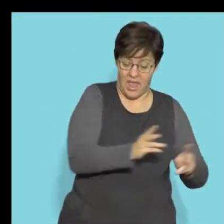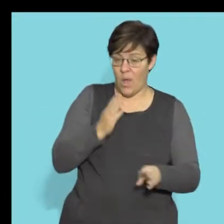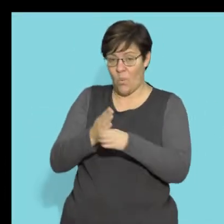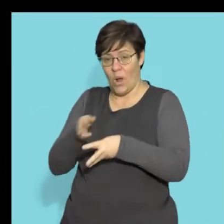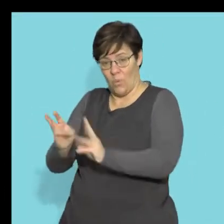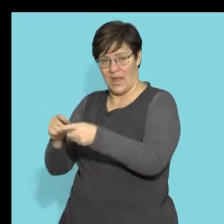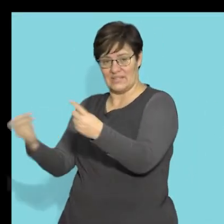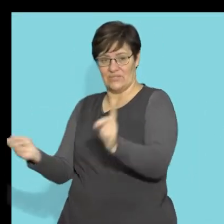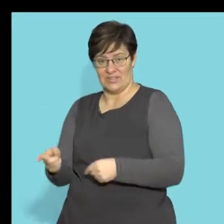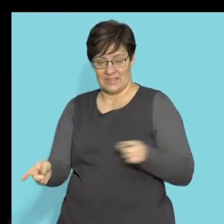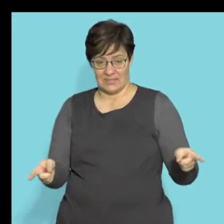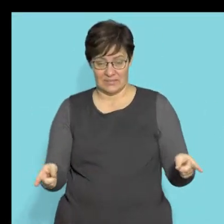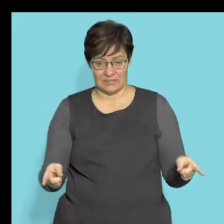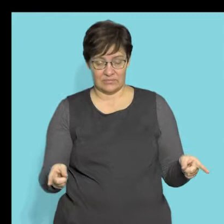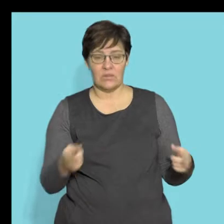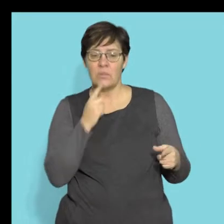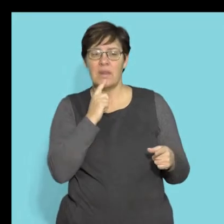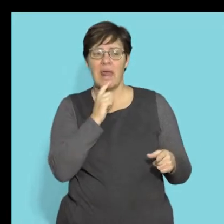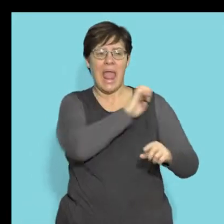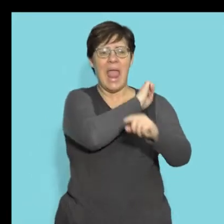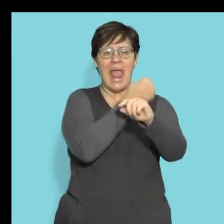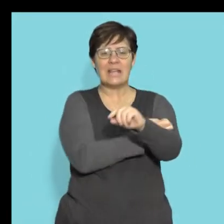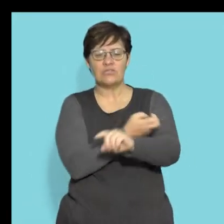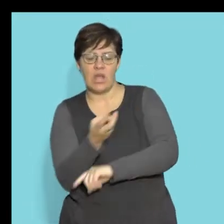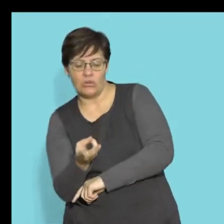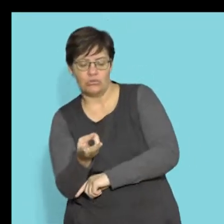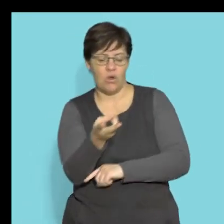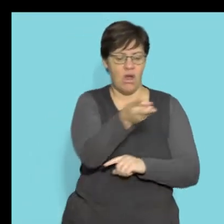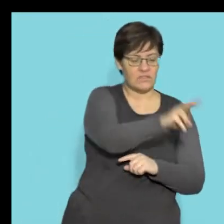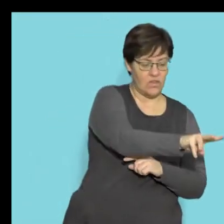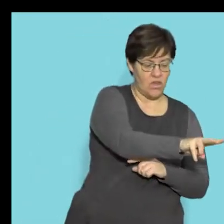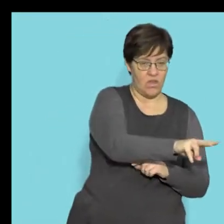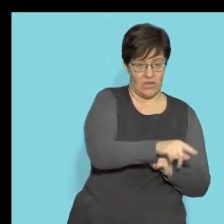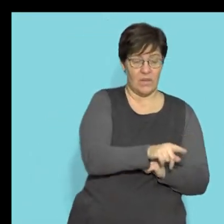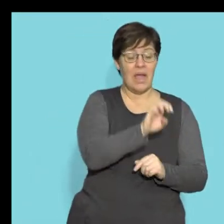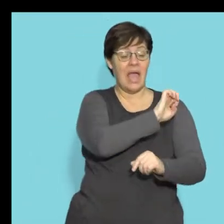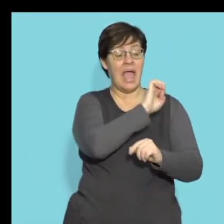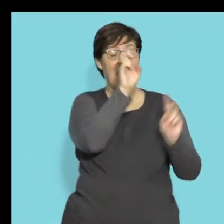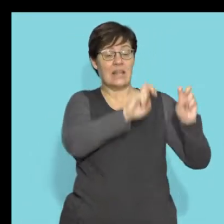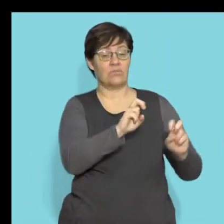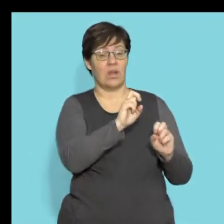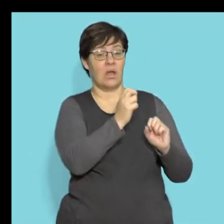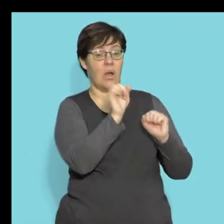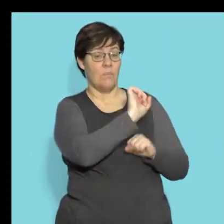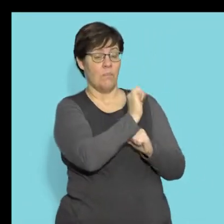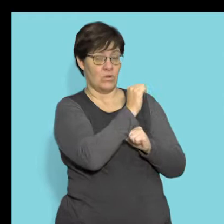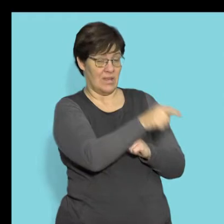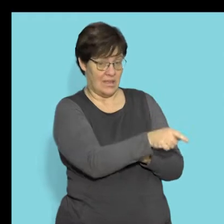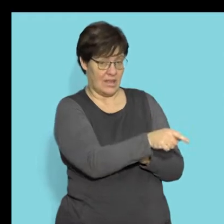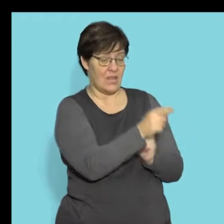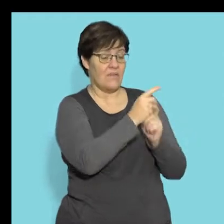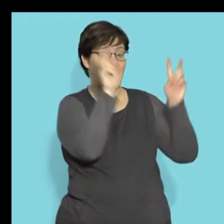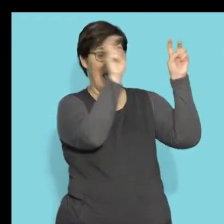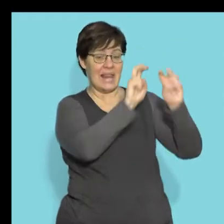issue is what energy transfers are involved. So when we're dealing with an electric motor, we take